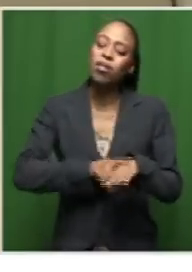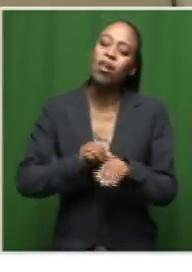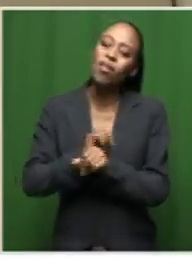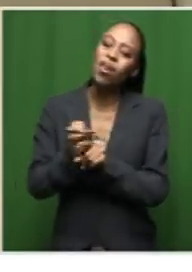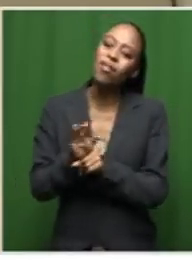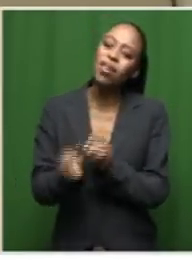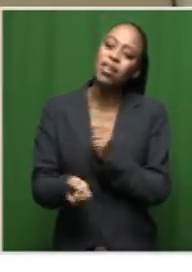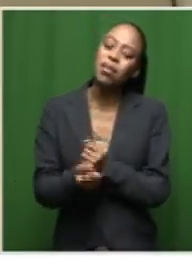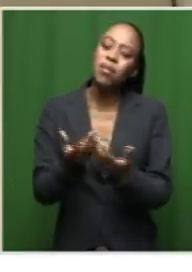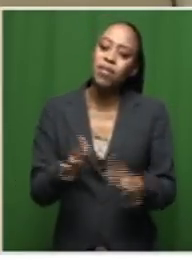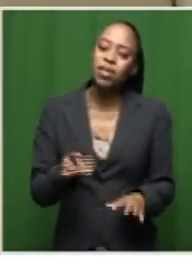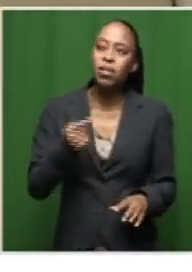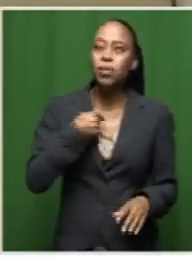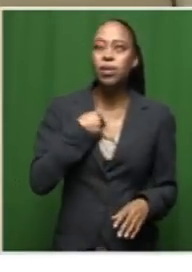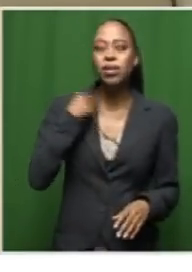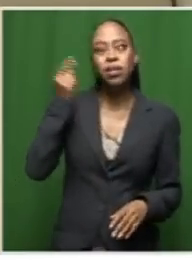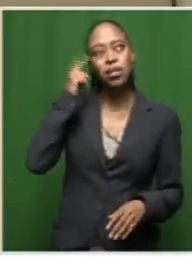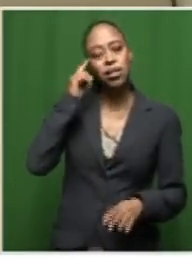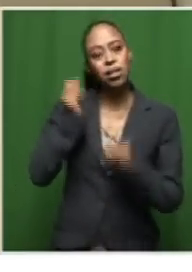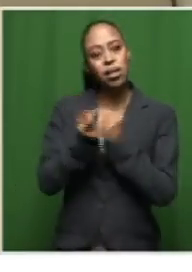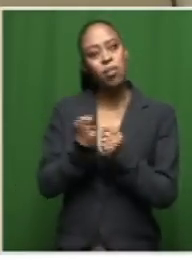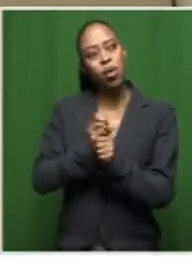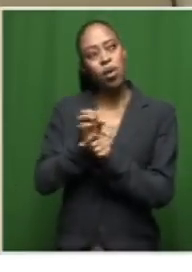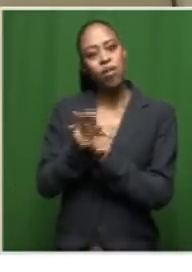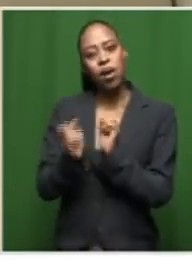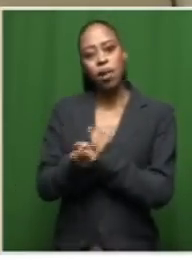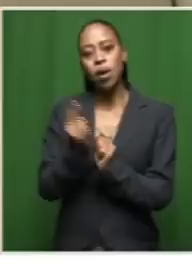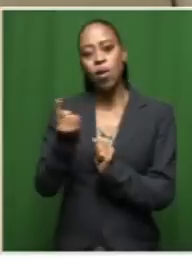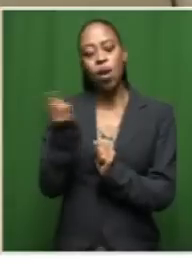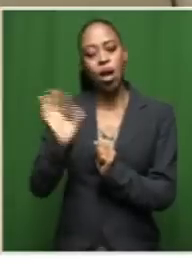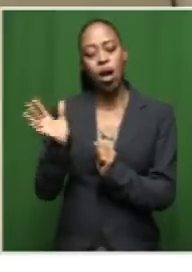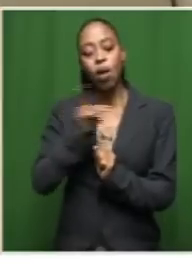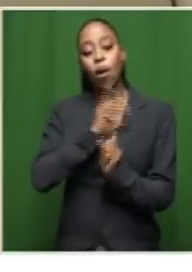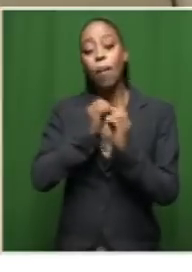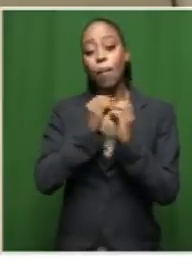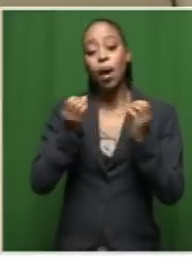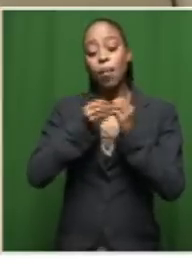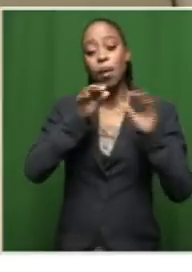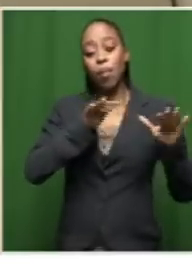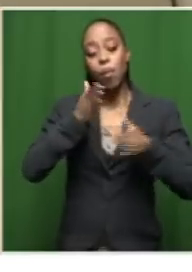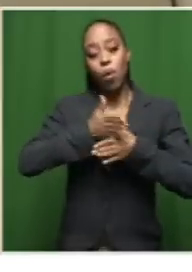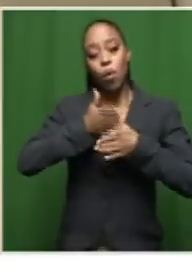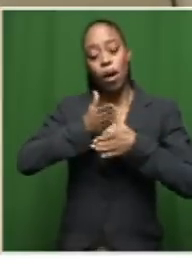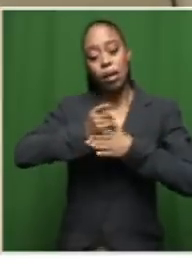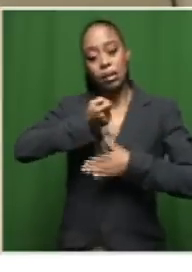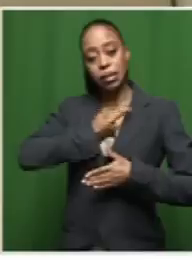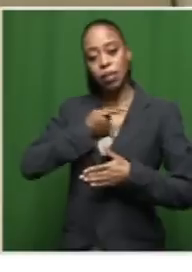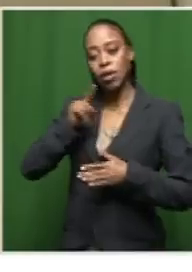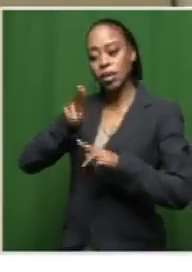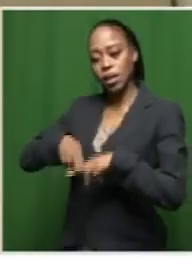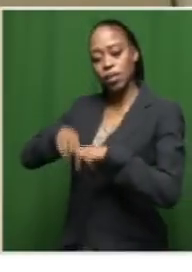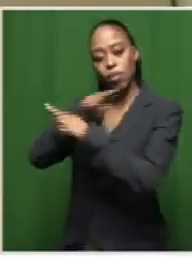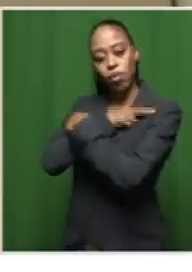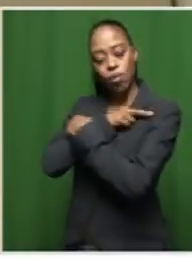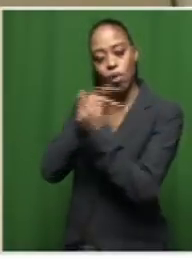and this for us was not only during COVID, because there are many people that are self-employed and they sit in retirement annuities. You've